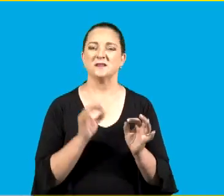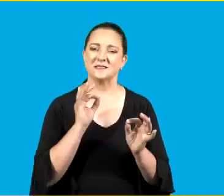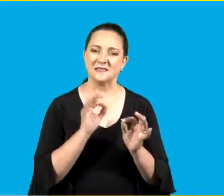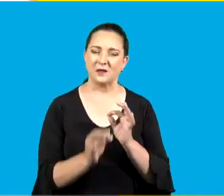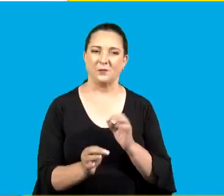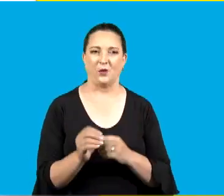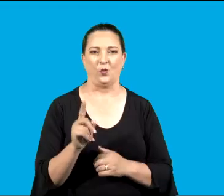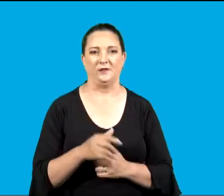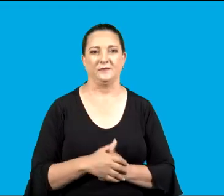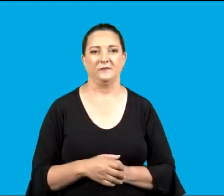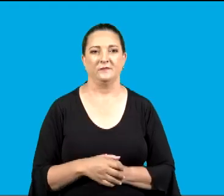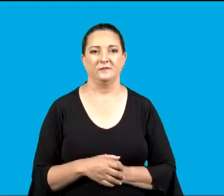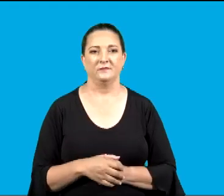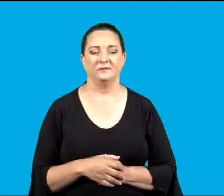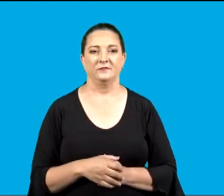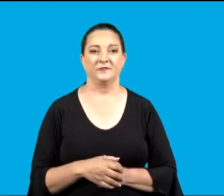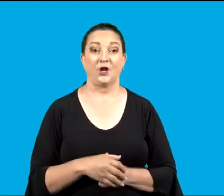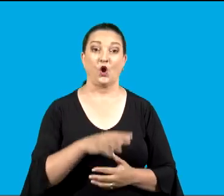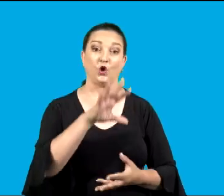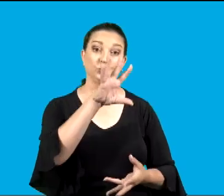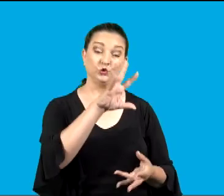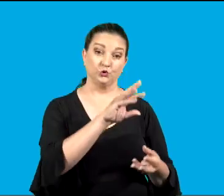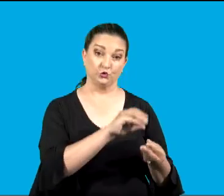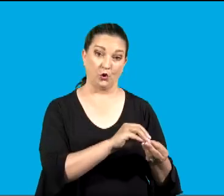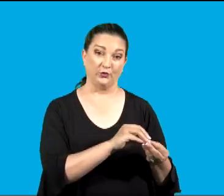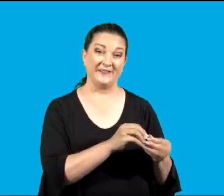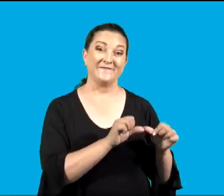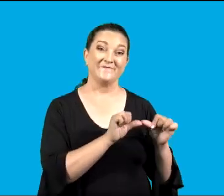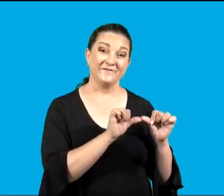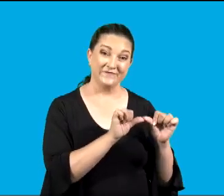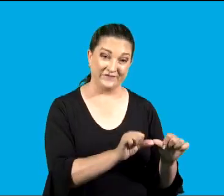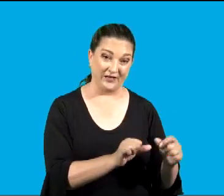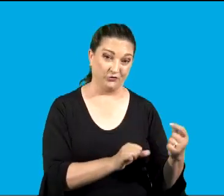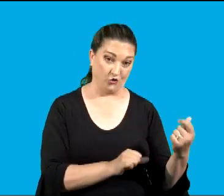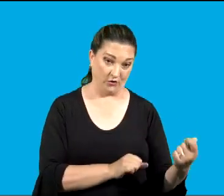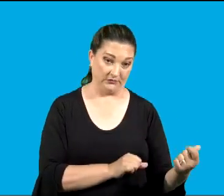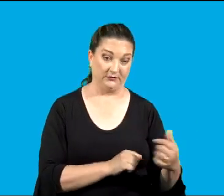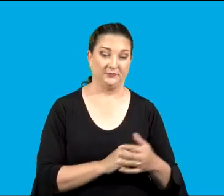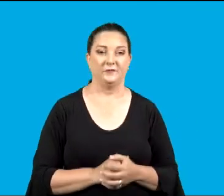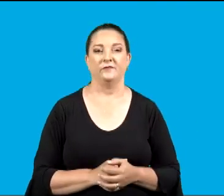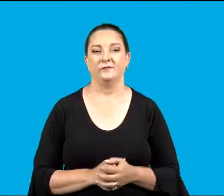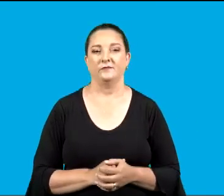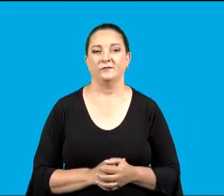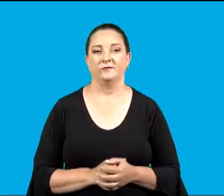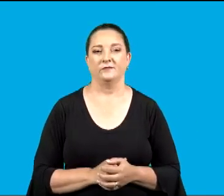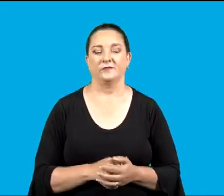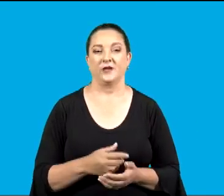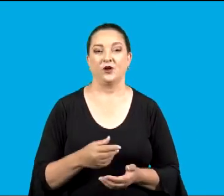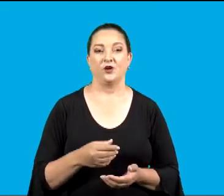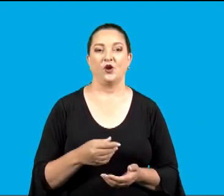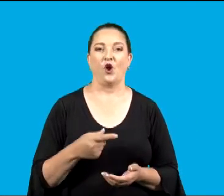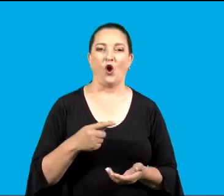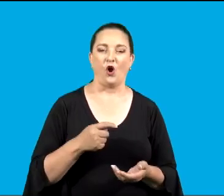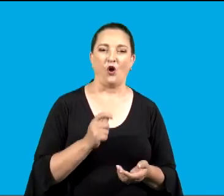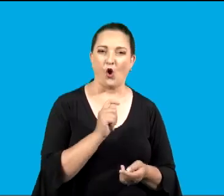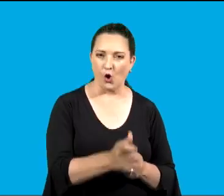most common one, which is your total fixed cost over your